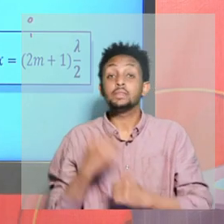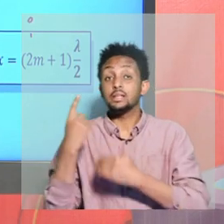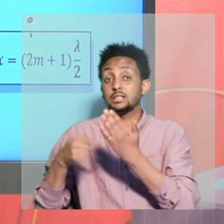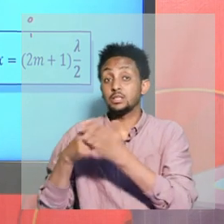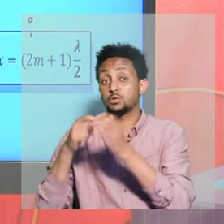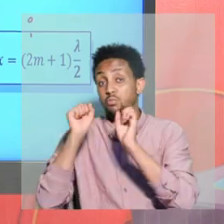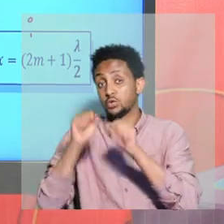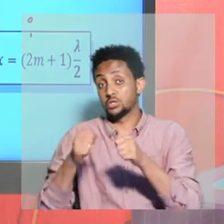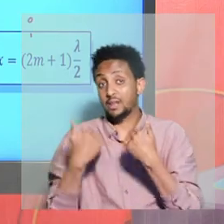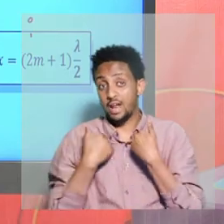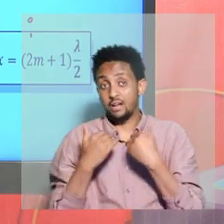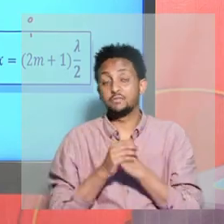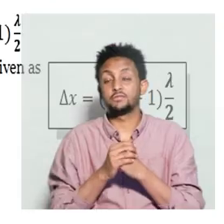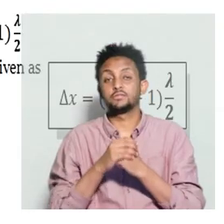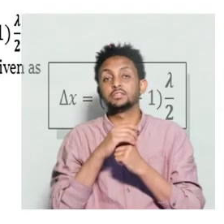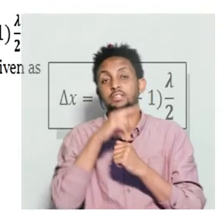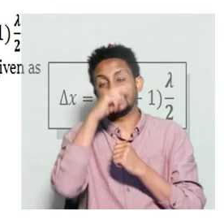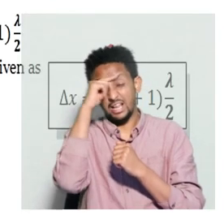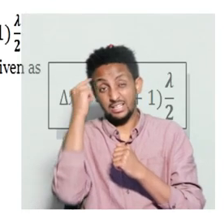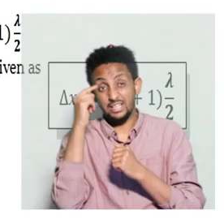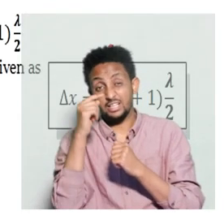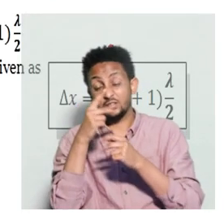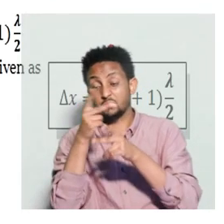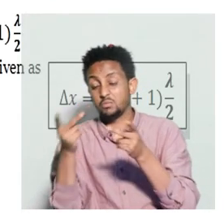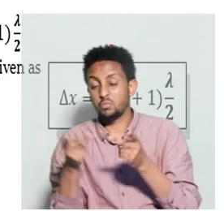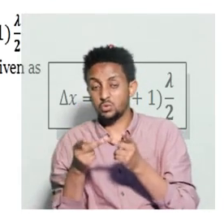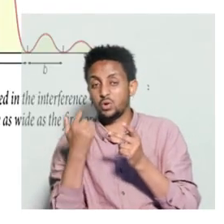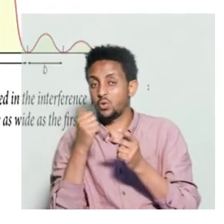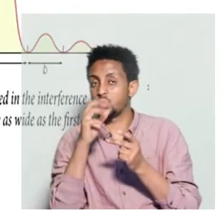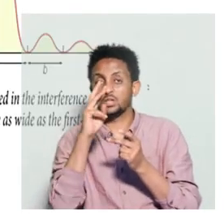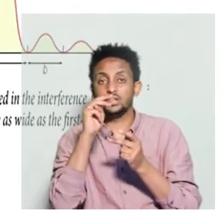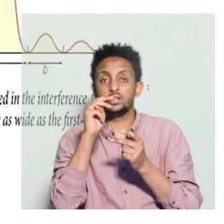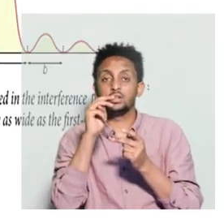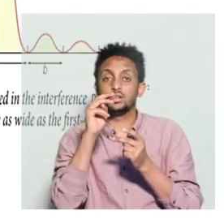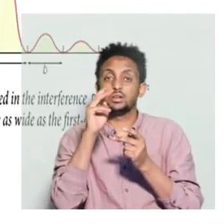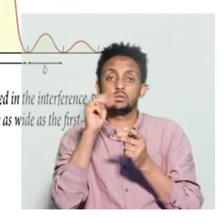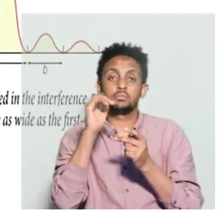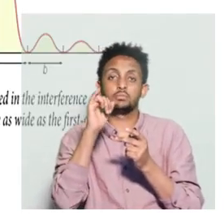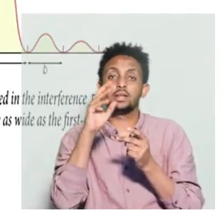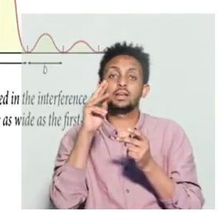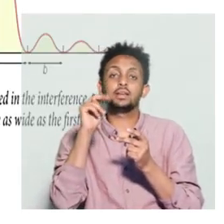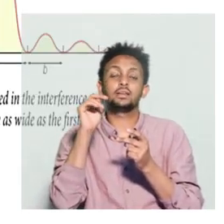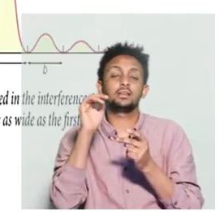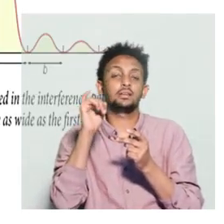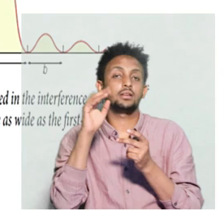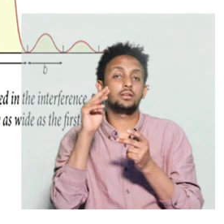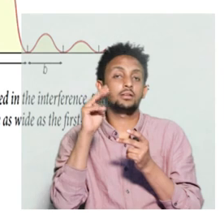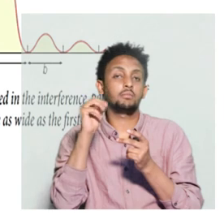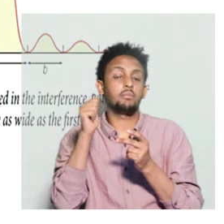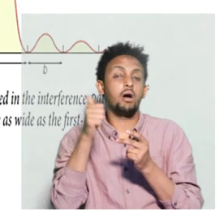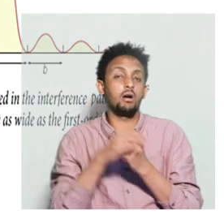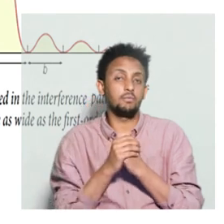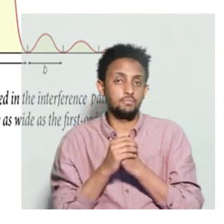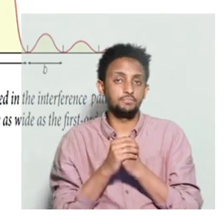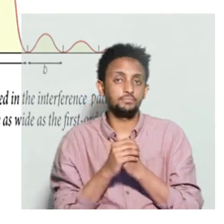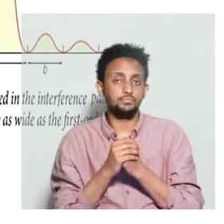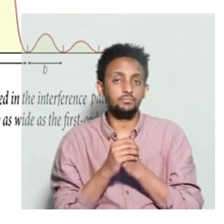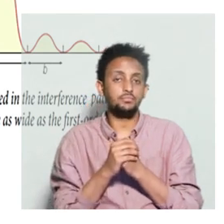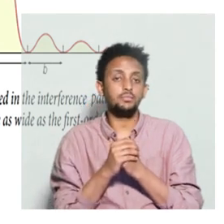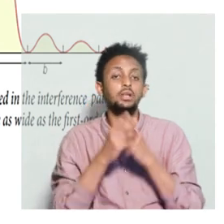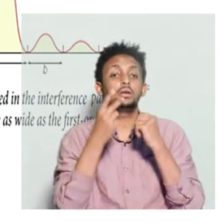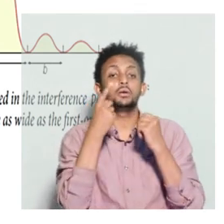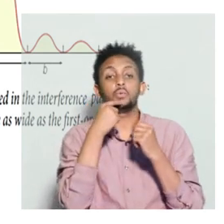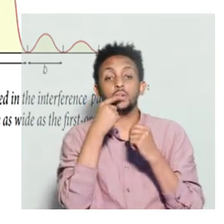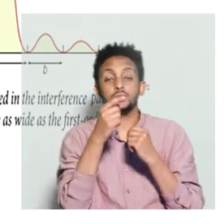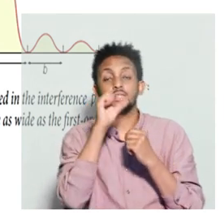it's possible to have a darker spot or minima. So far, we have seen the interference pattern of double